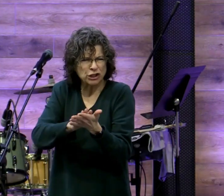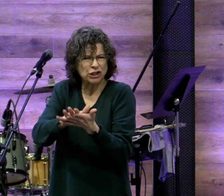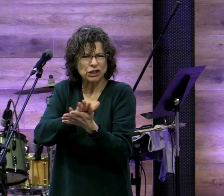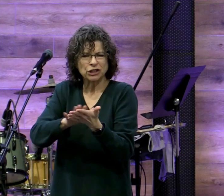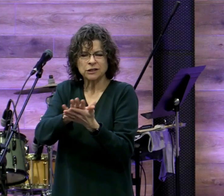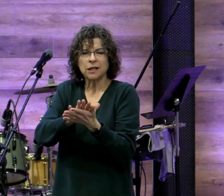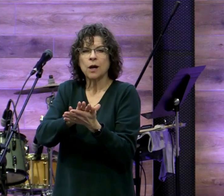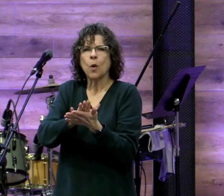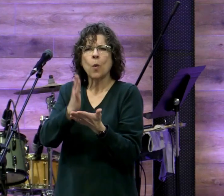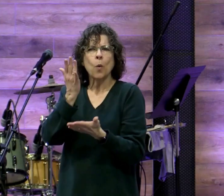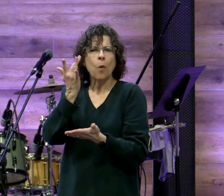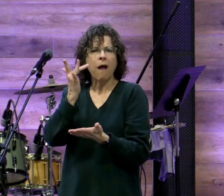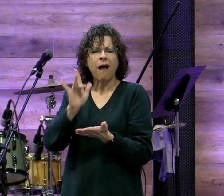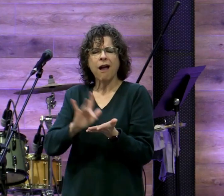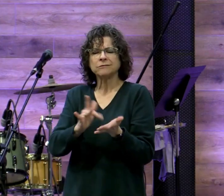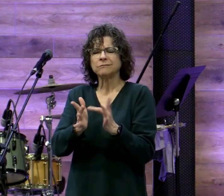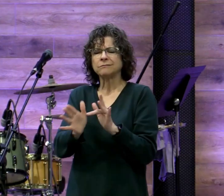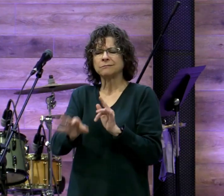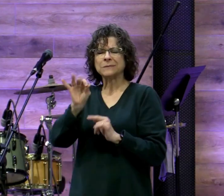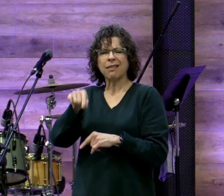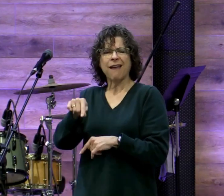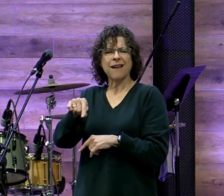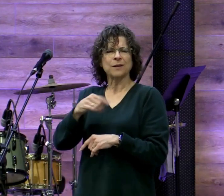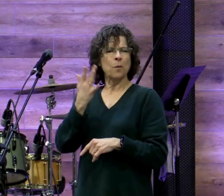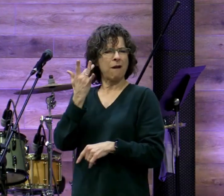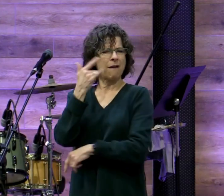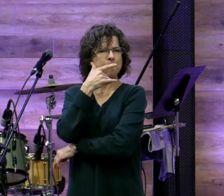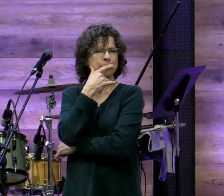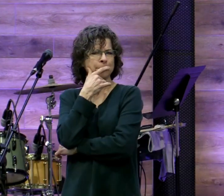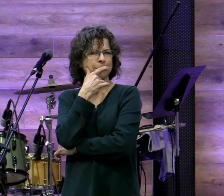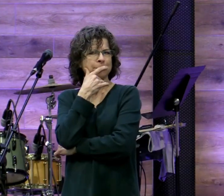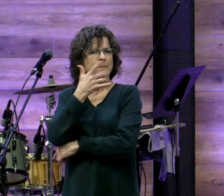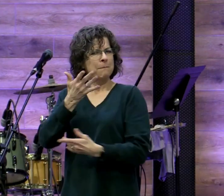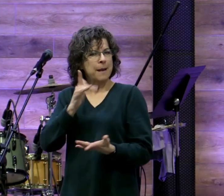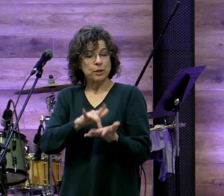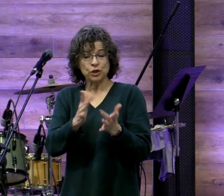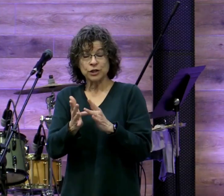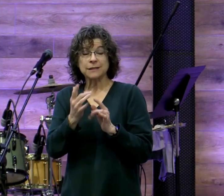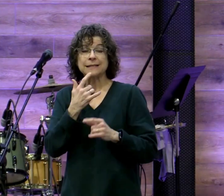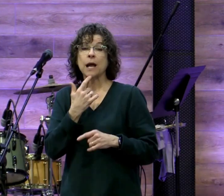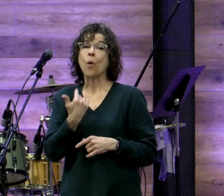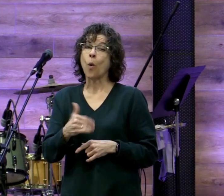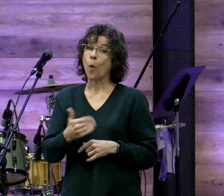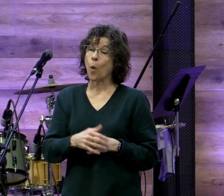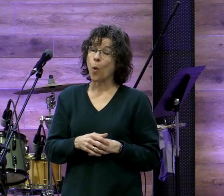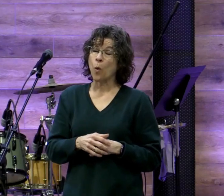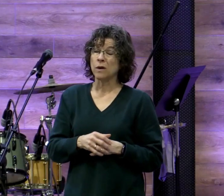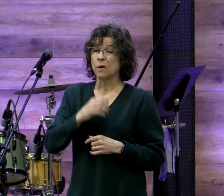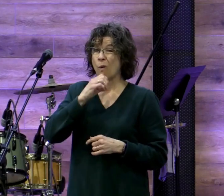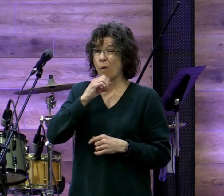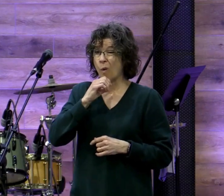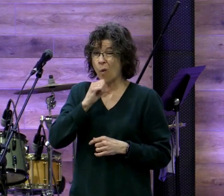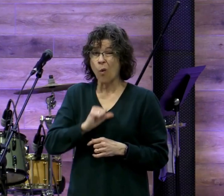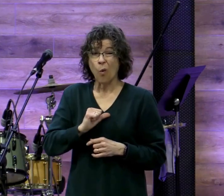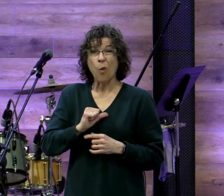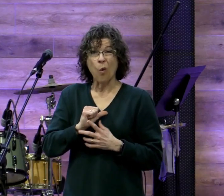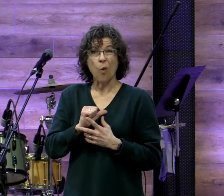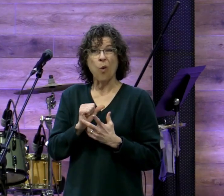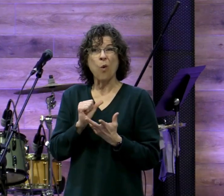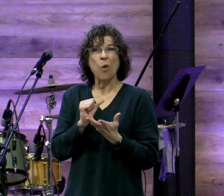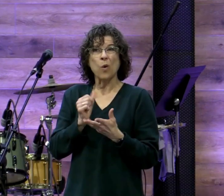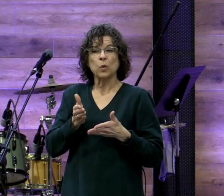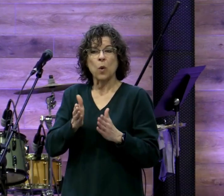and more profound. It was as if Jesus is saying right away, the ways of the old covenant with ceremonial washings are about